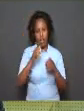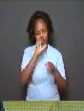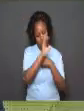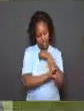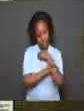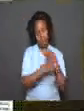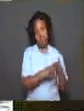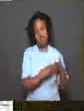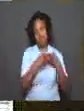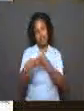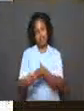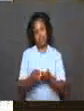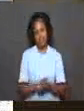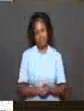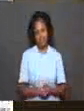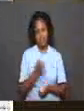country. The